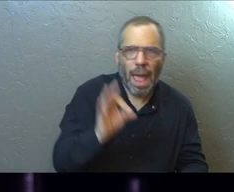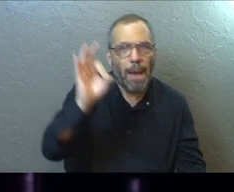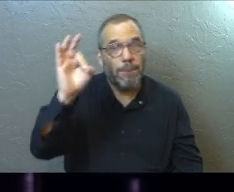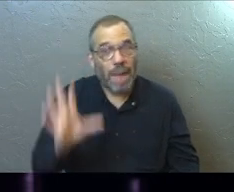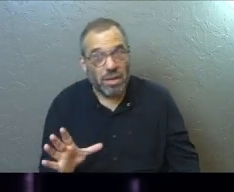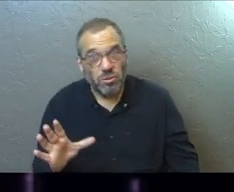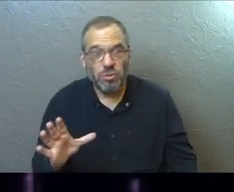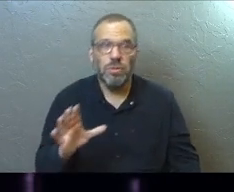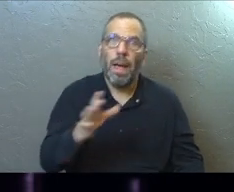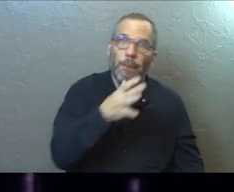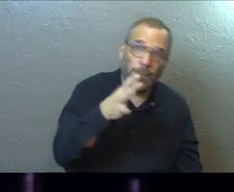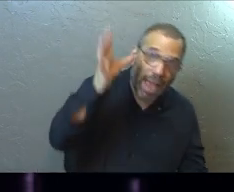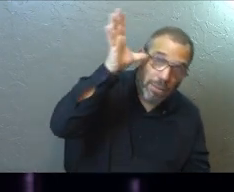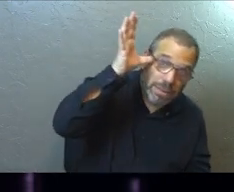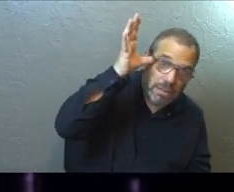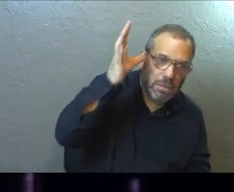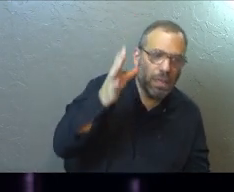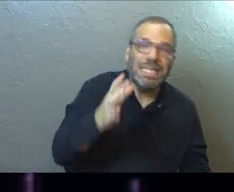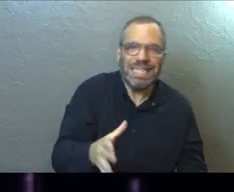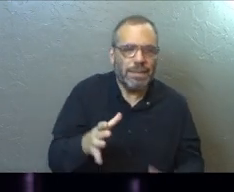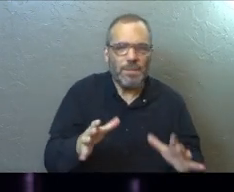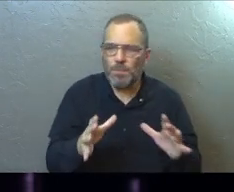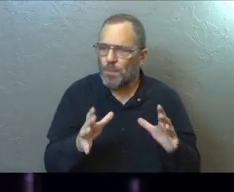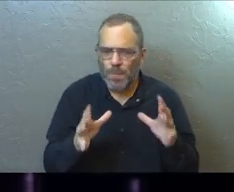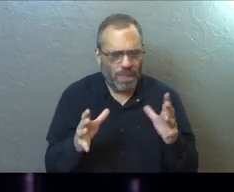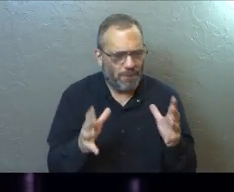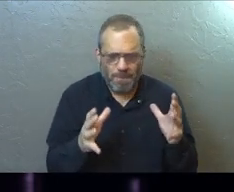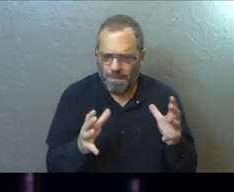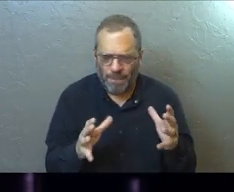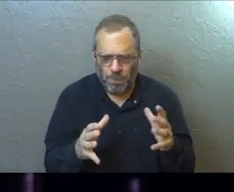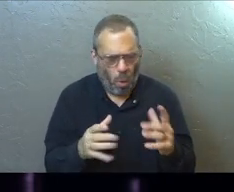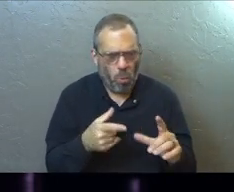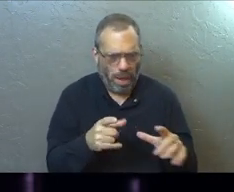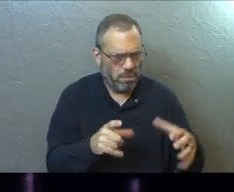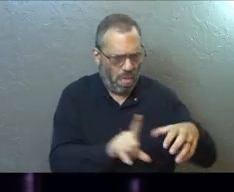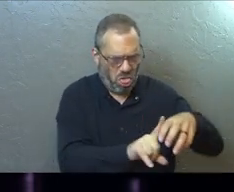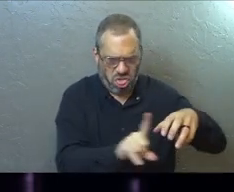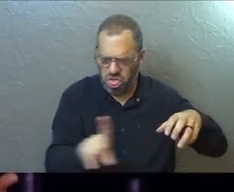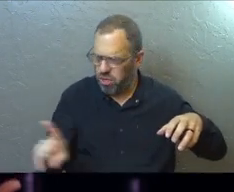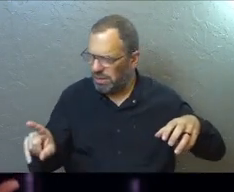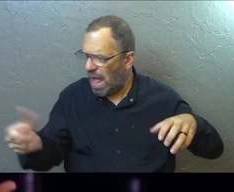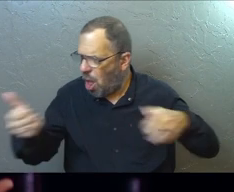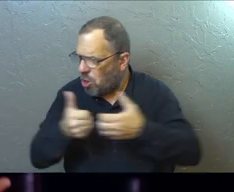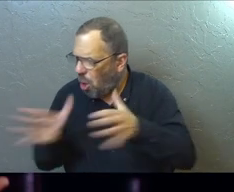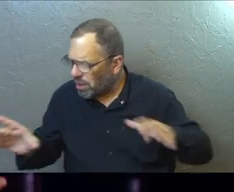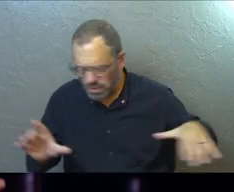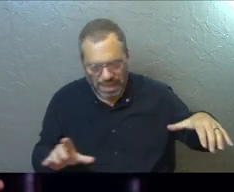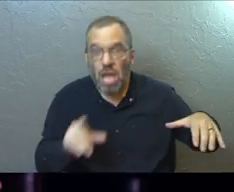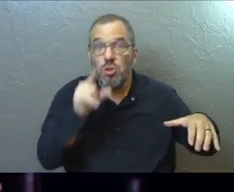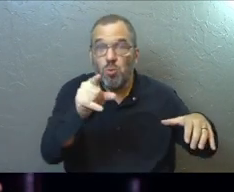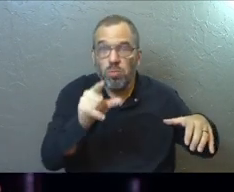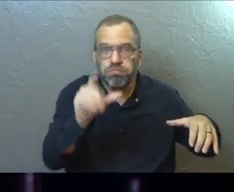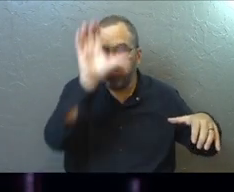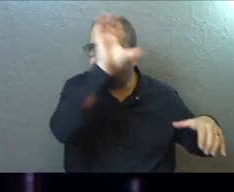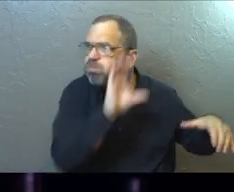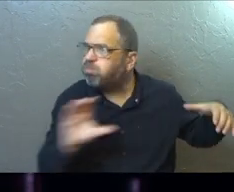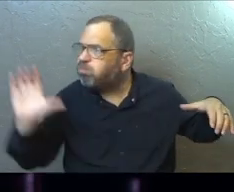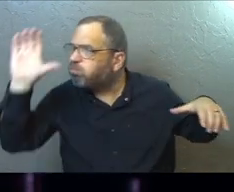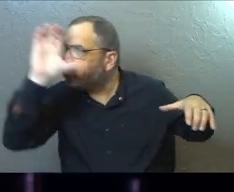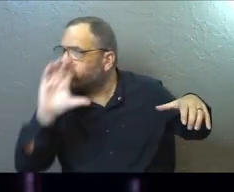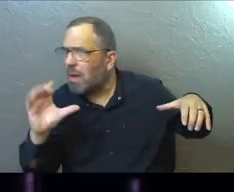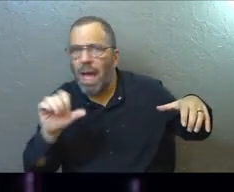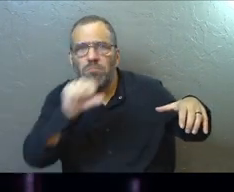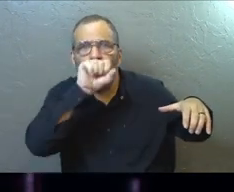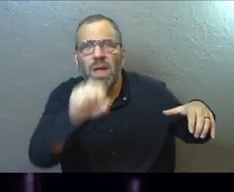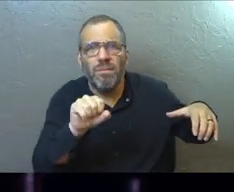pastors sometimes, parents sometimes. He says there's this thing when one gets lost, you go and you search for the one that's lost. And we